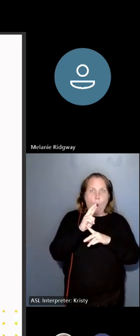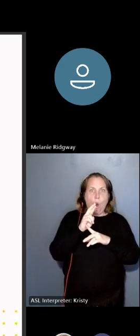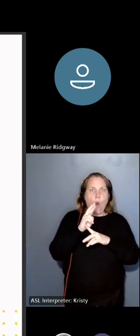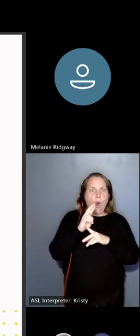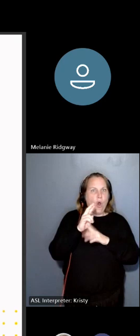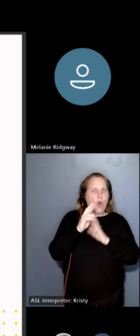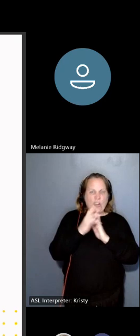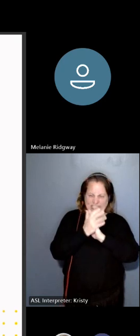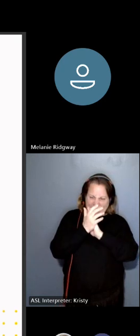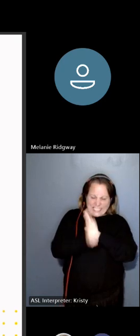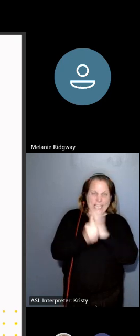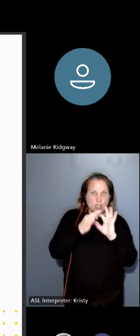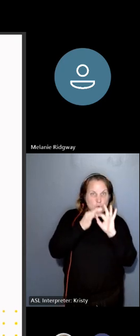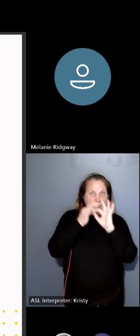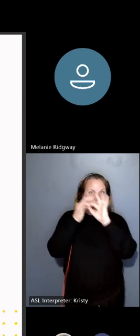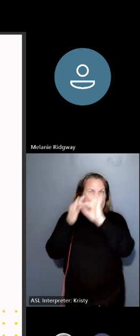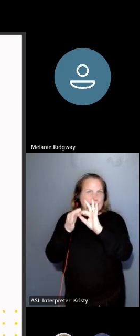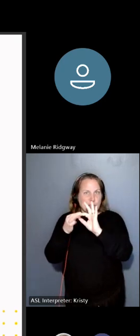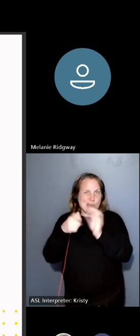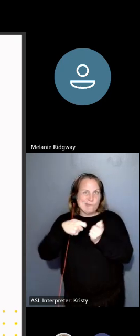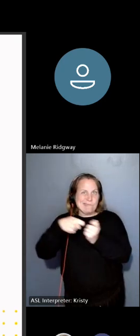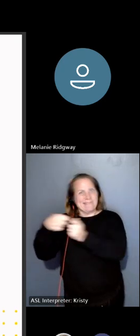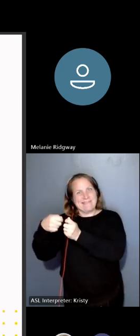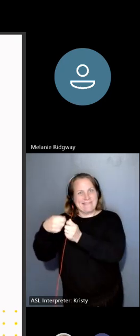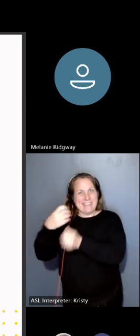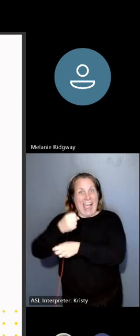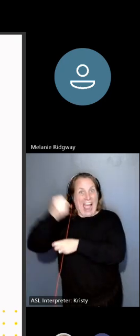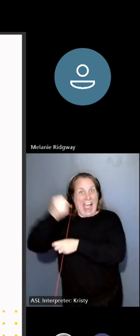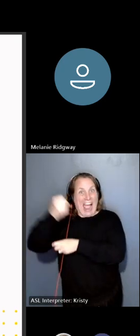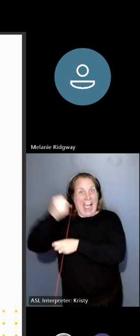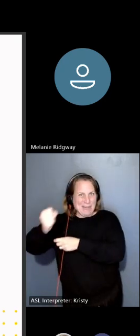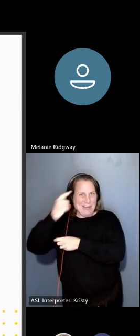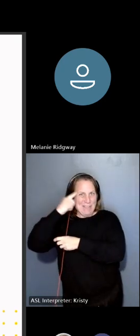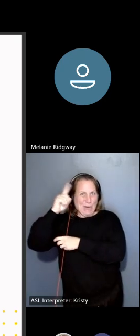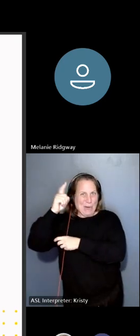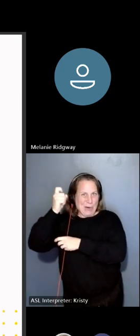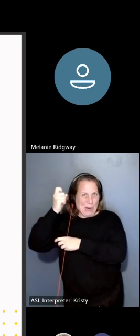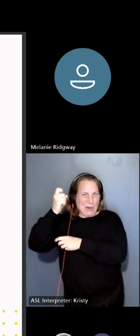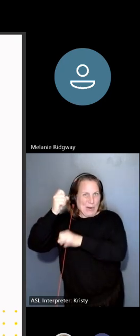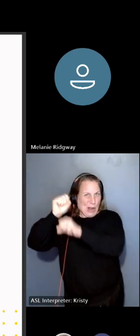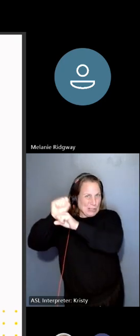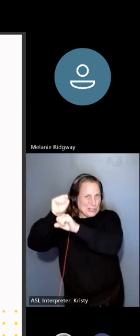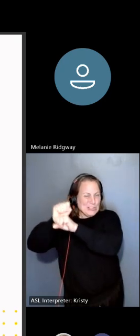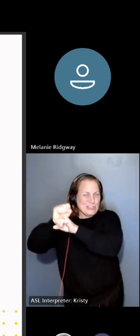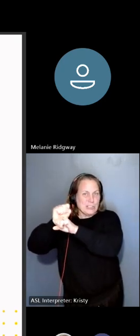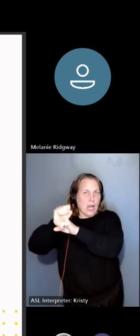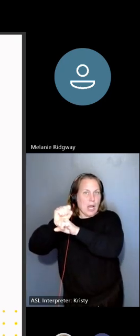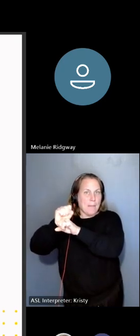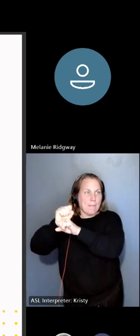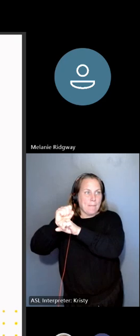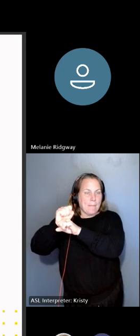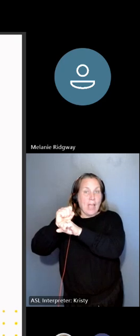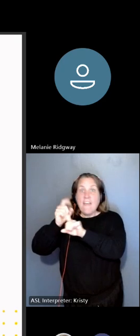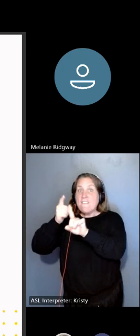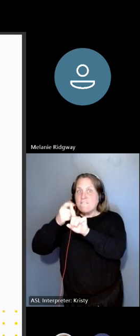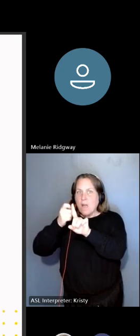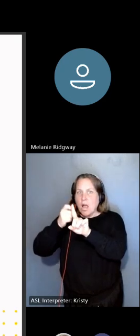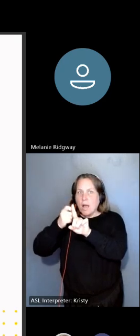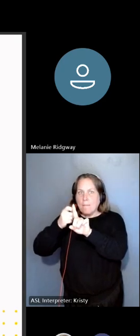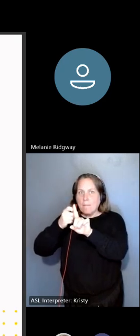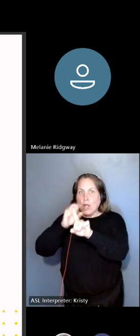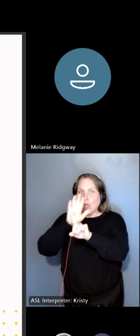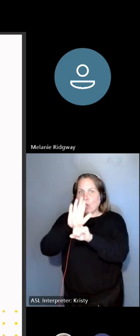employability skills as a result of managing the challenges of the